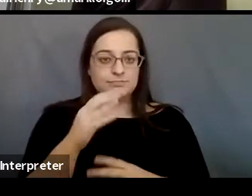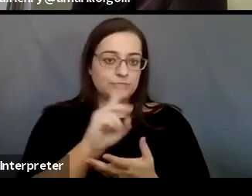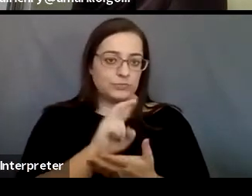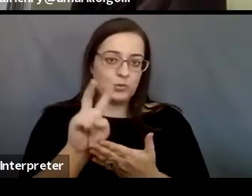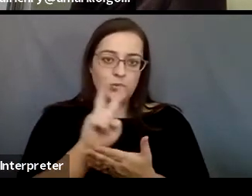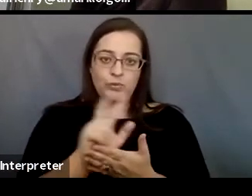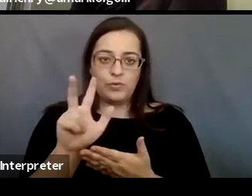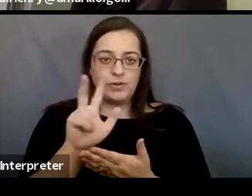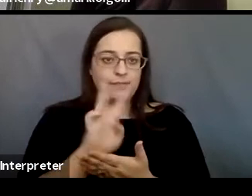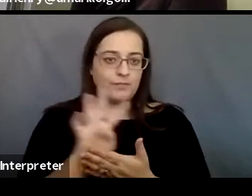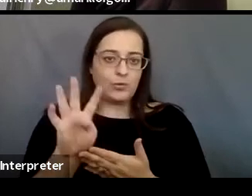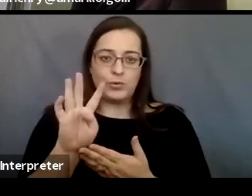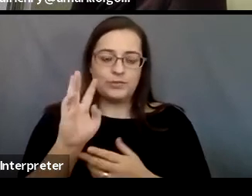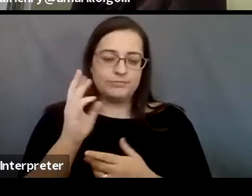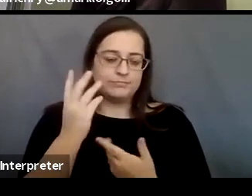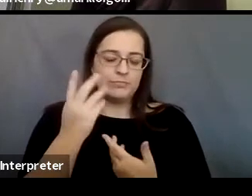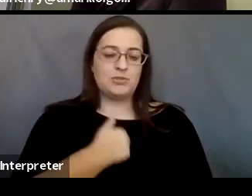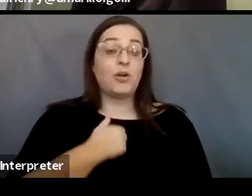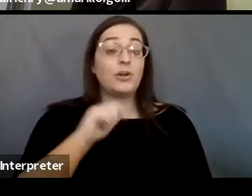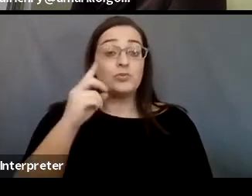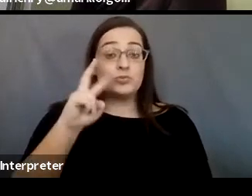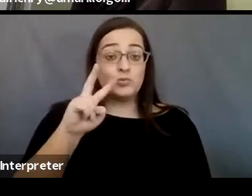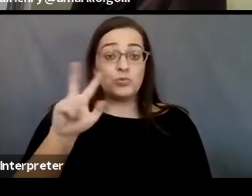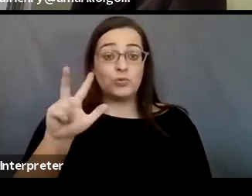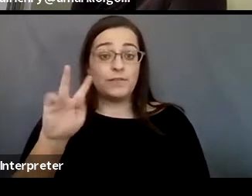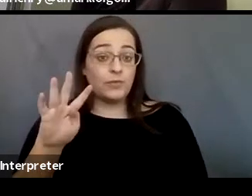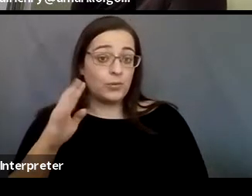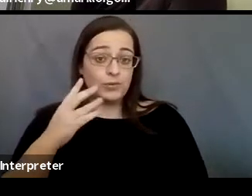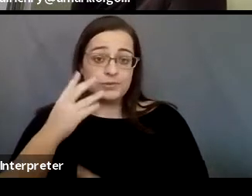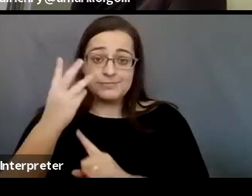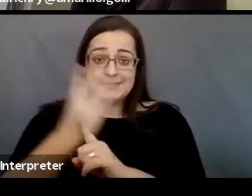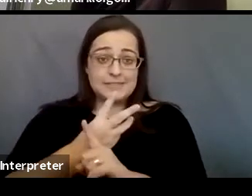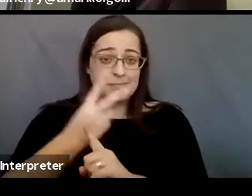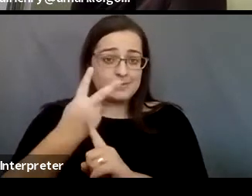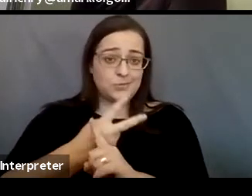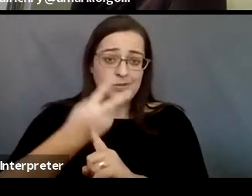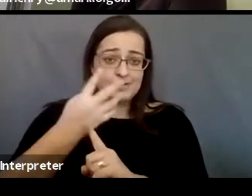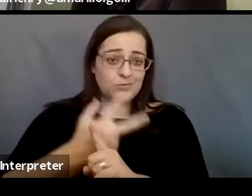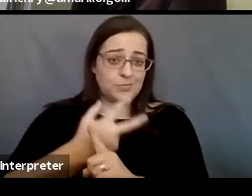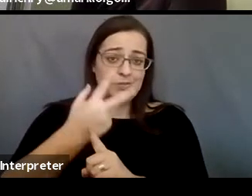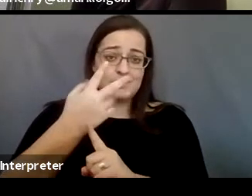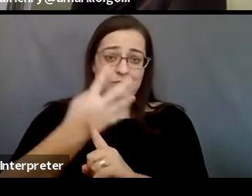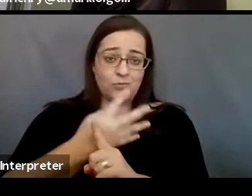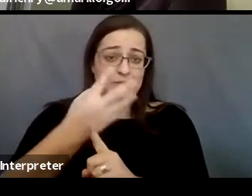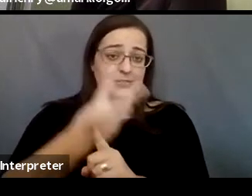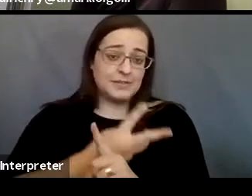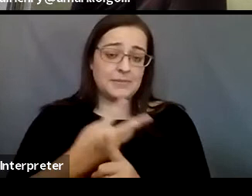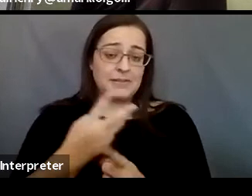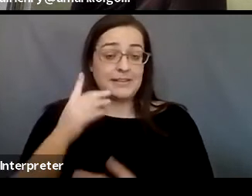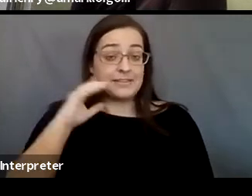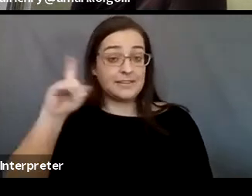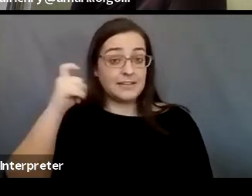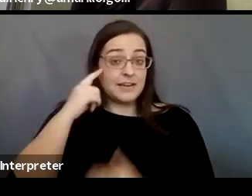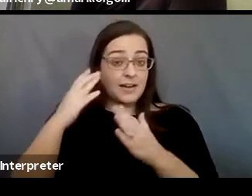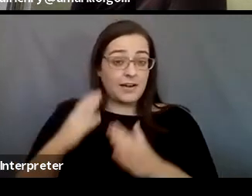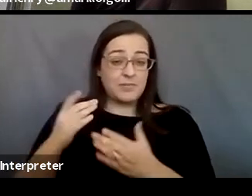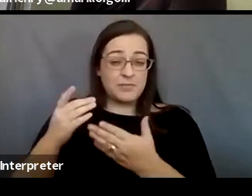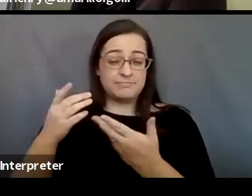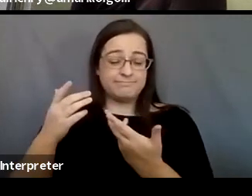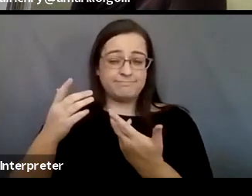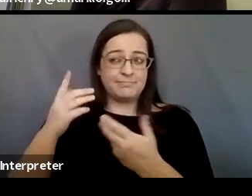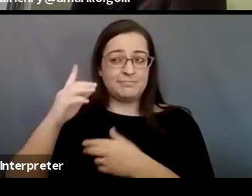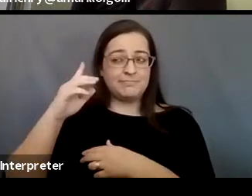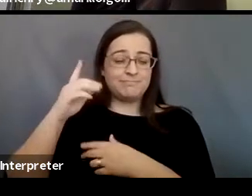3, 4, 6 months, which I think our government is trying to really help us in terms of mass production of